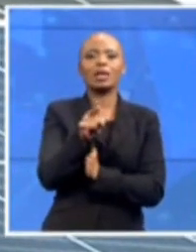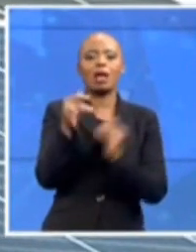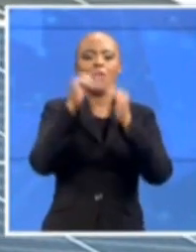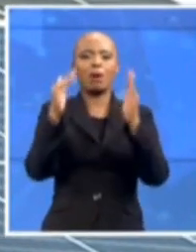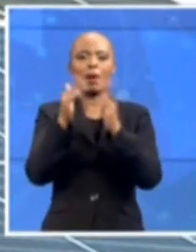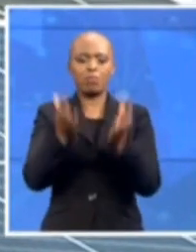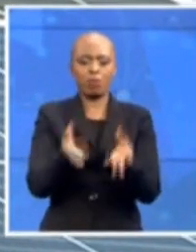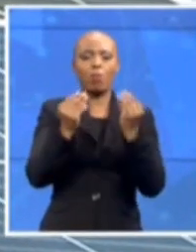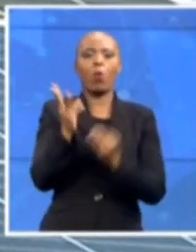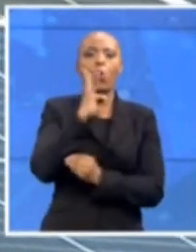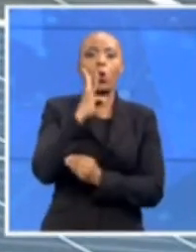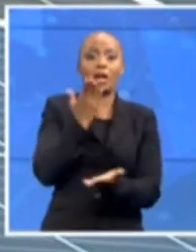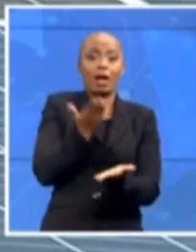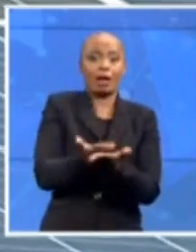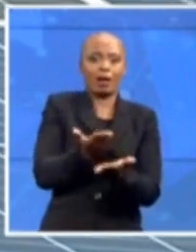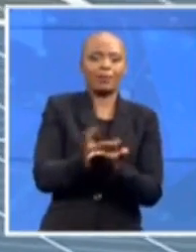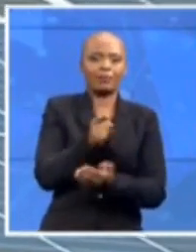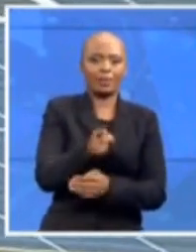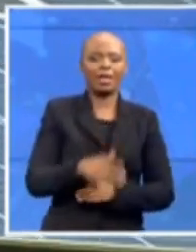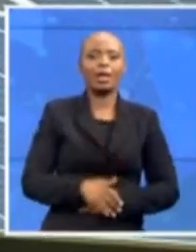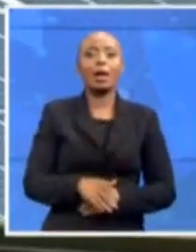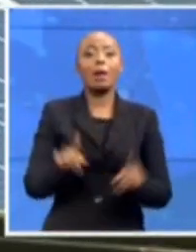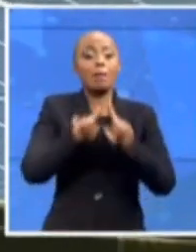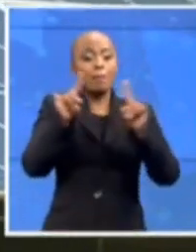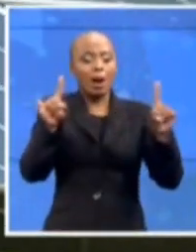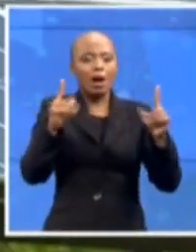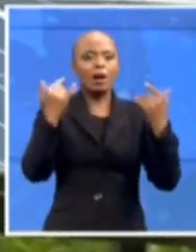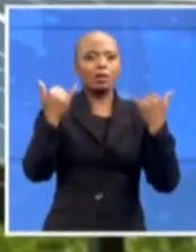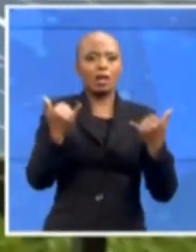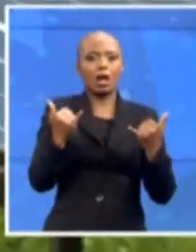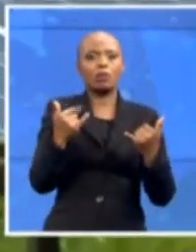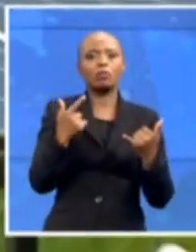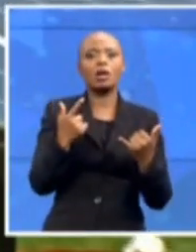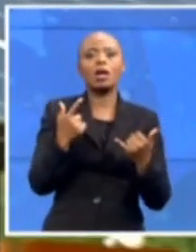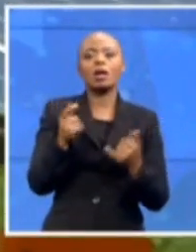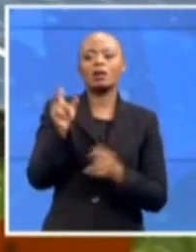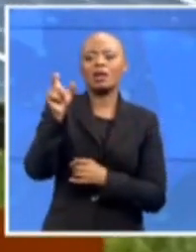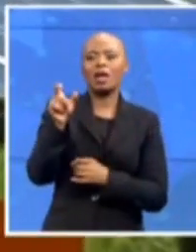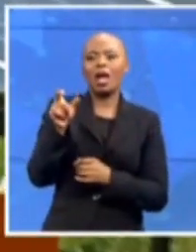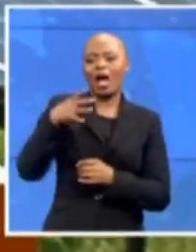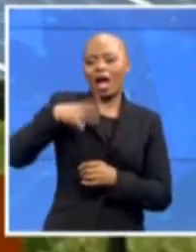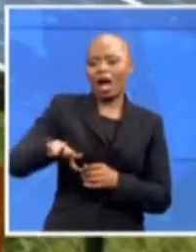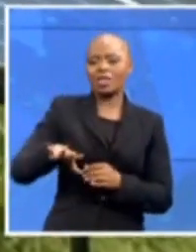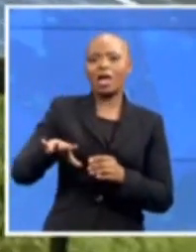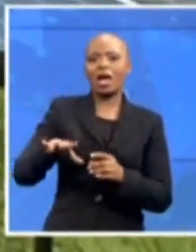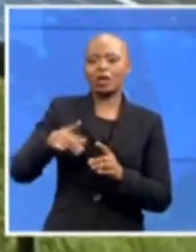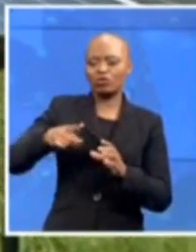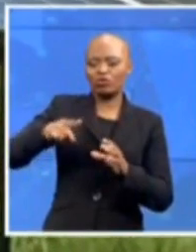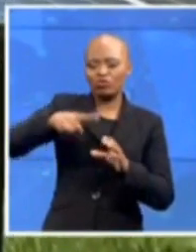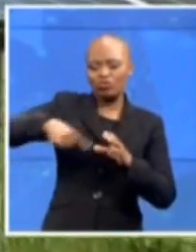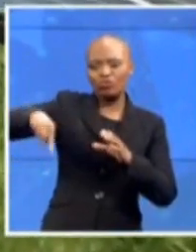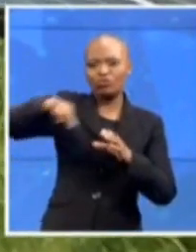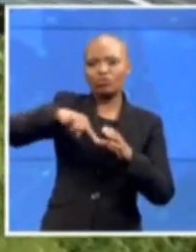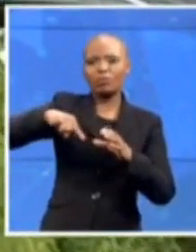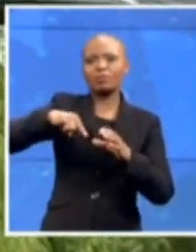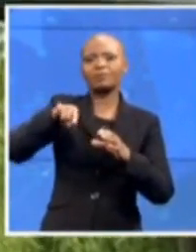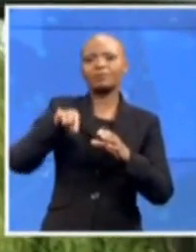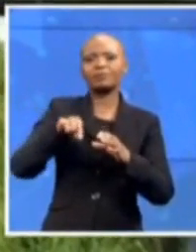get more on that, I'm joined by the brain behind that project, Chief Okosiriwani Matsila, who's